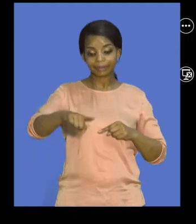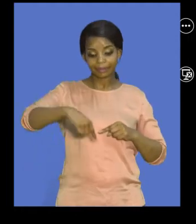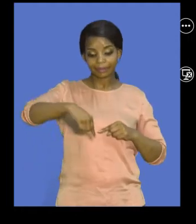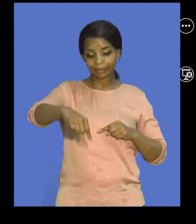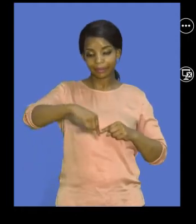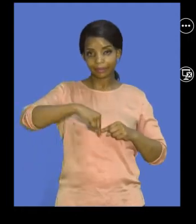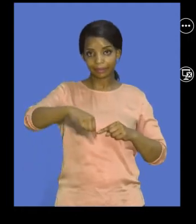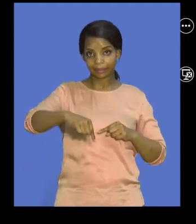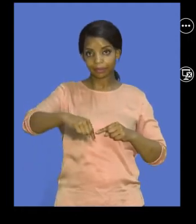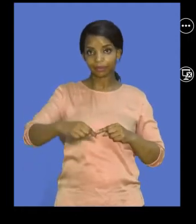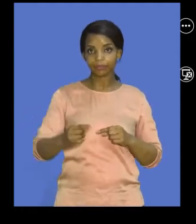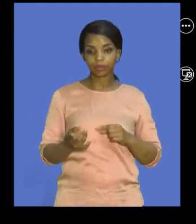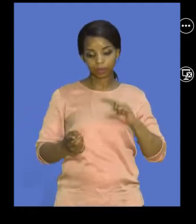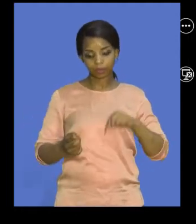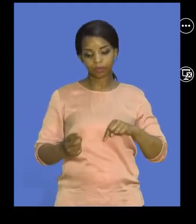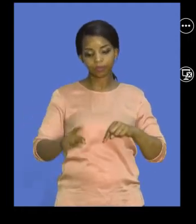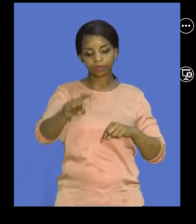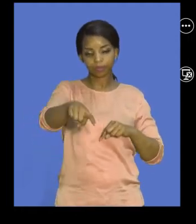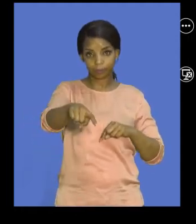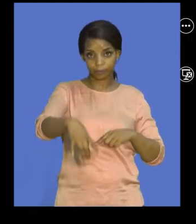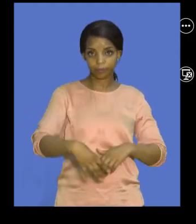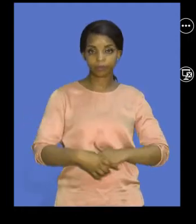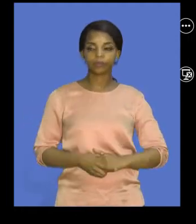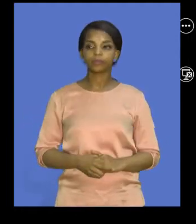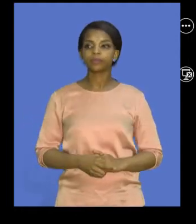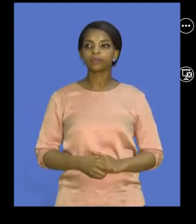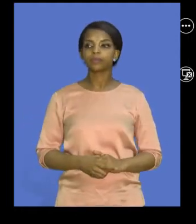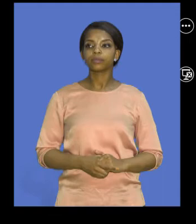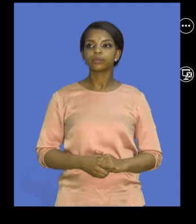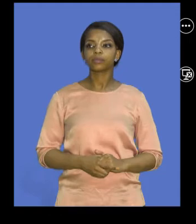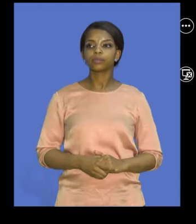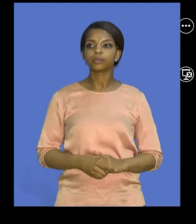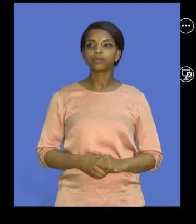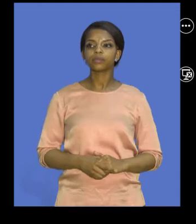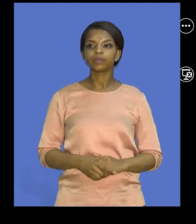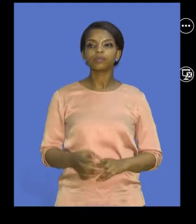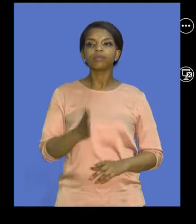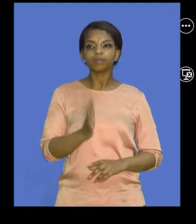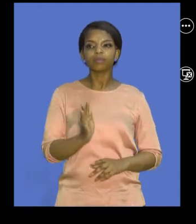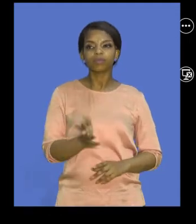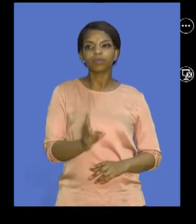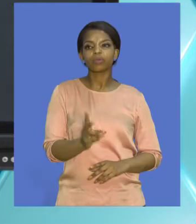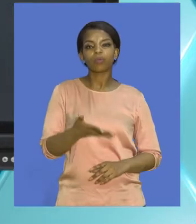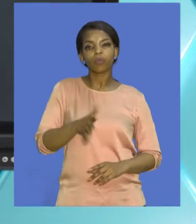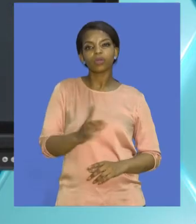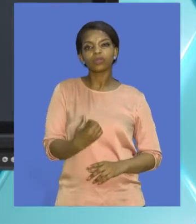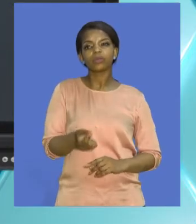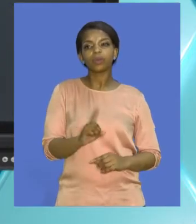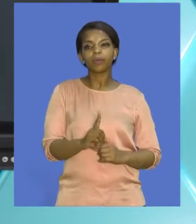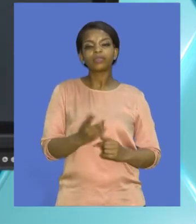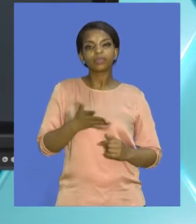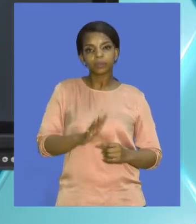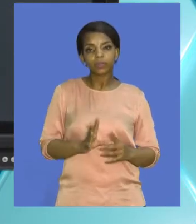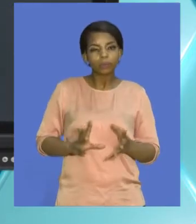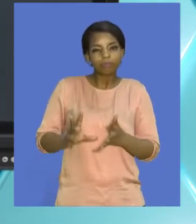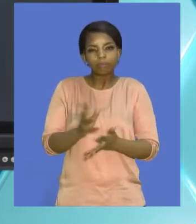okay? Now, we're also tempted to address something that's very, very critical,